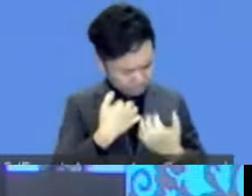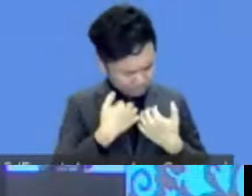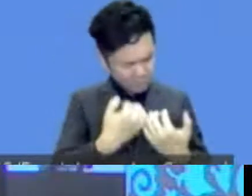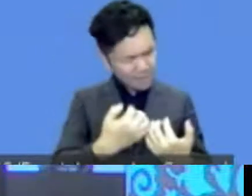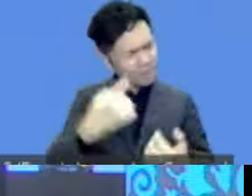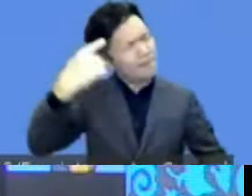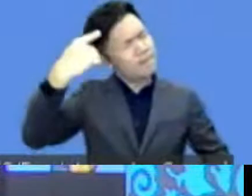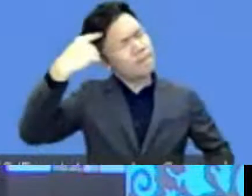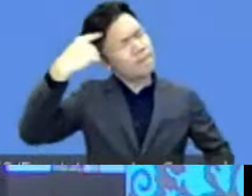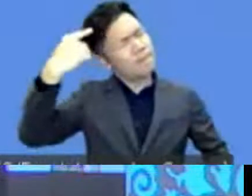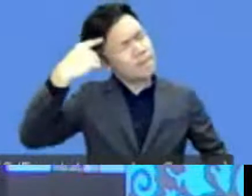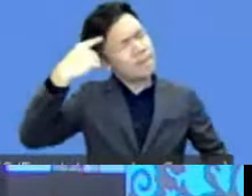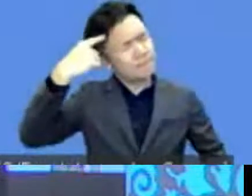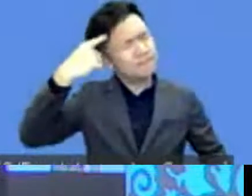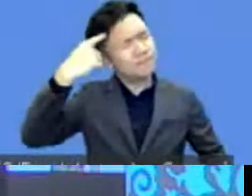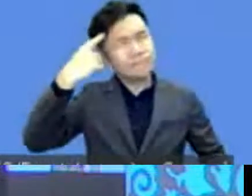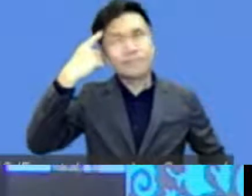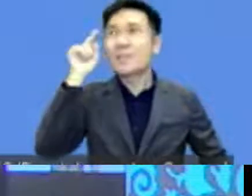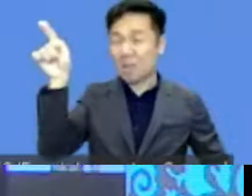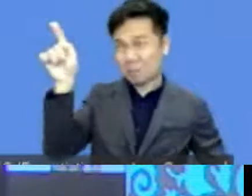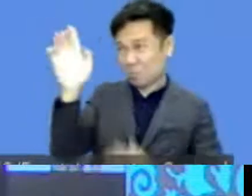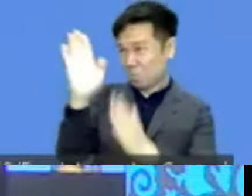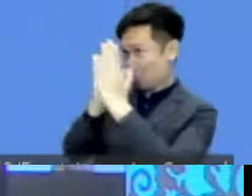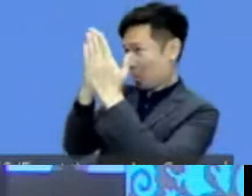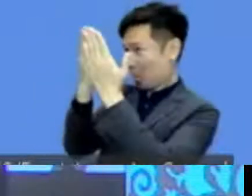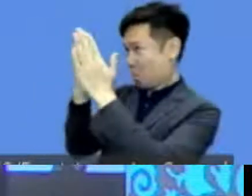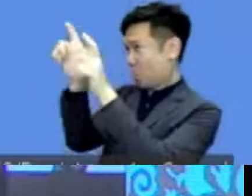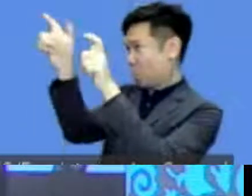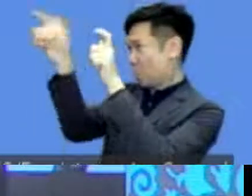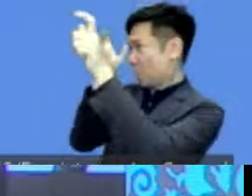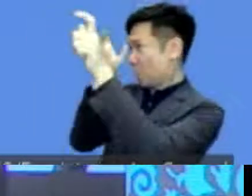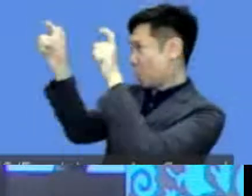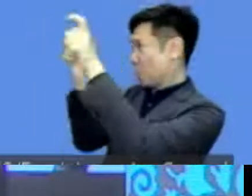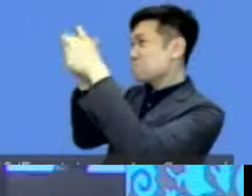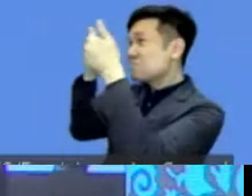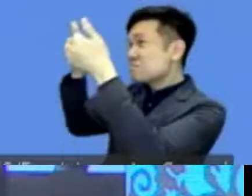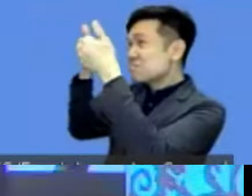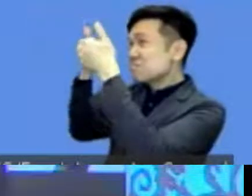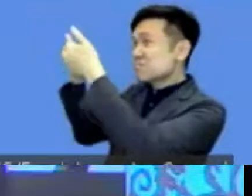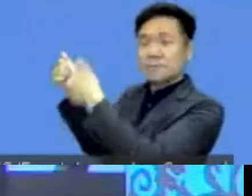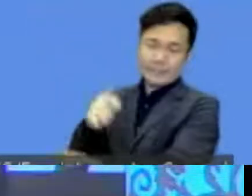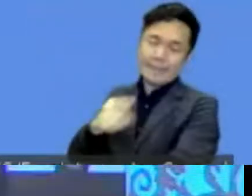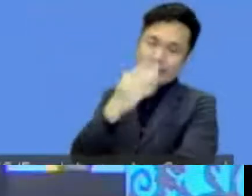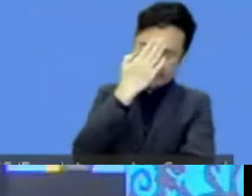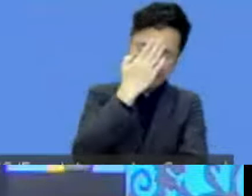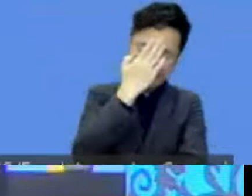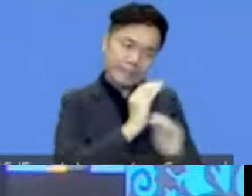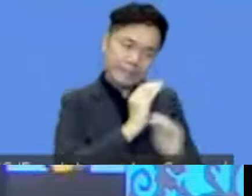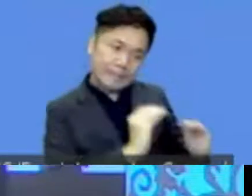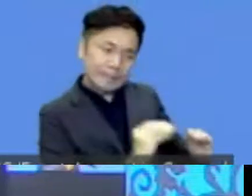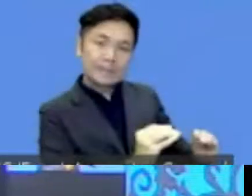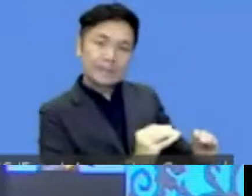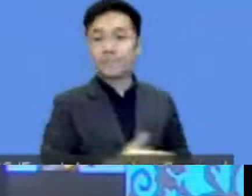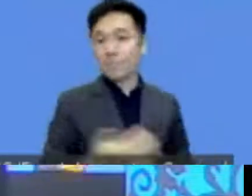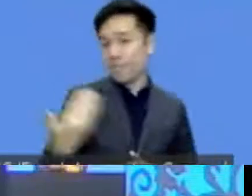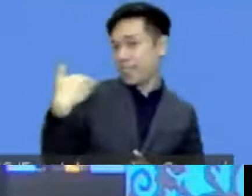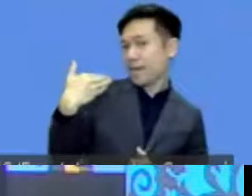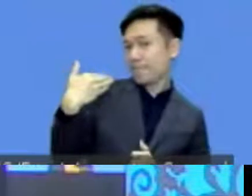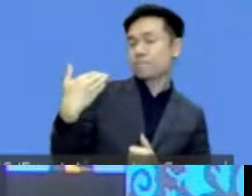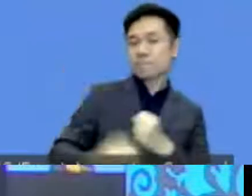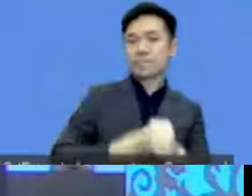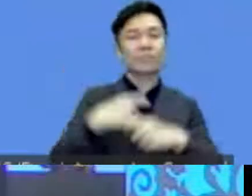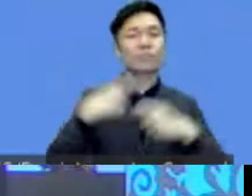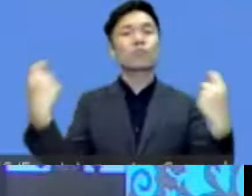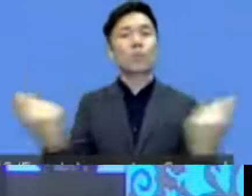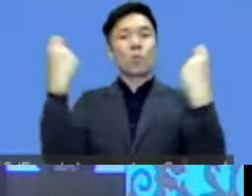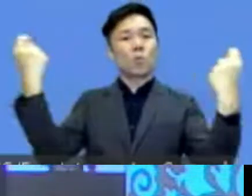check their sources. And last year, the Fiji Librarians Association celebrated Global